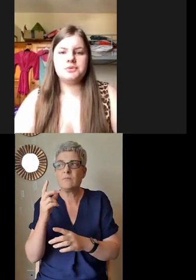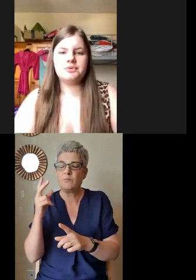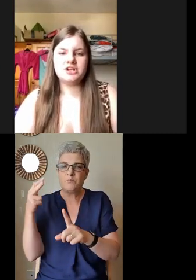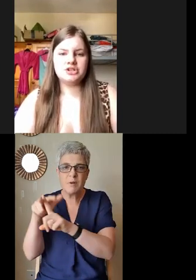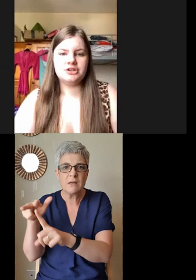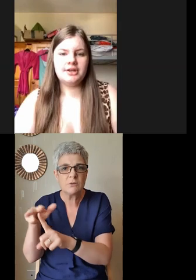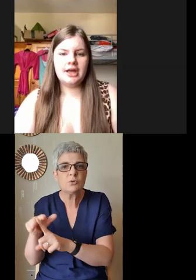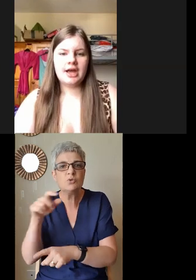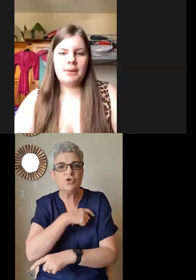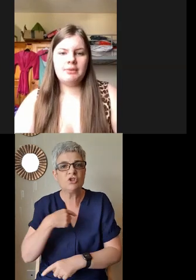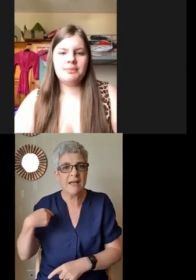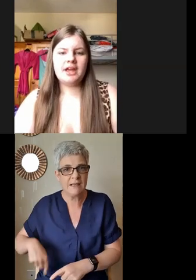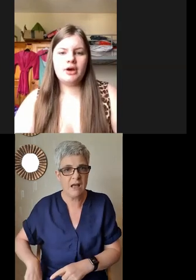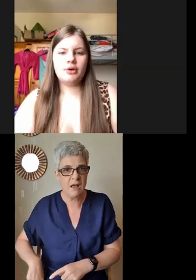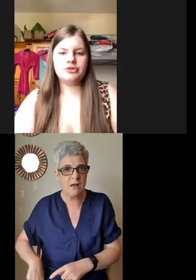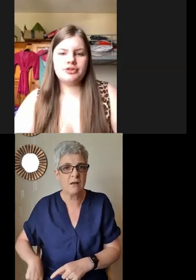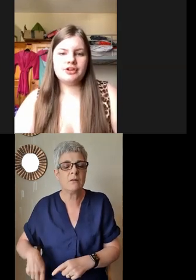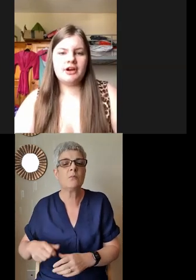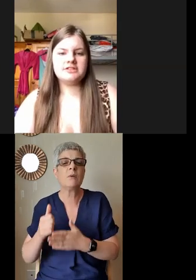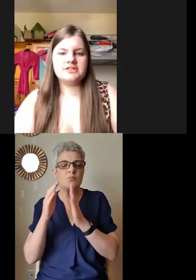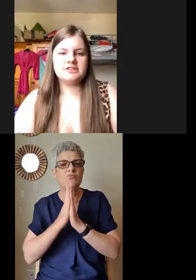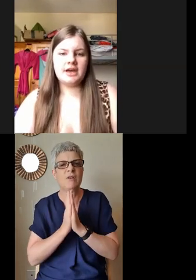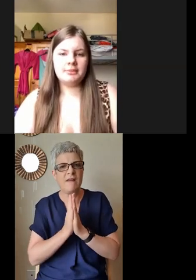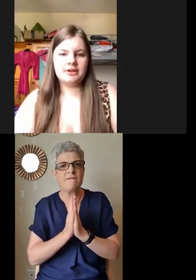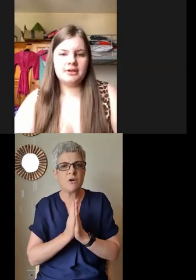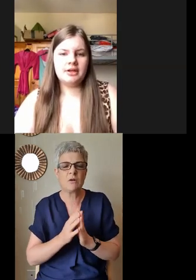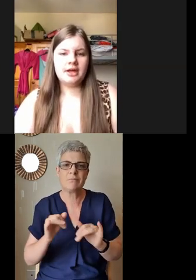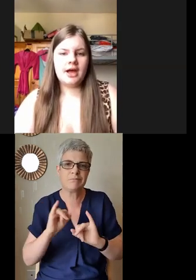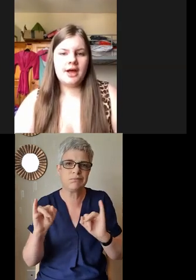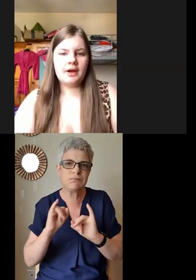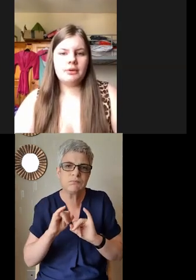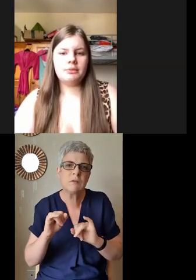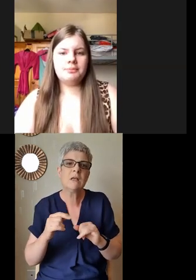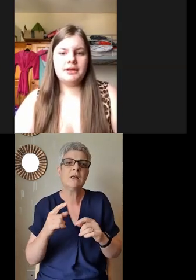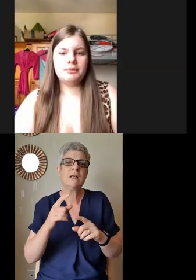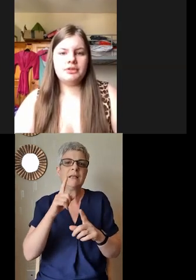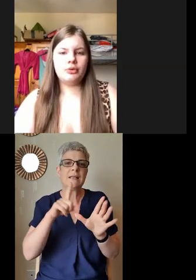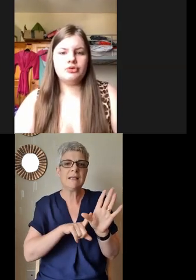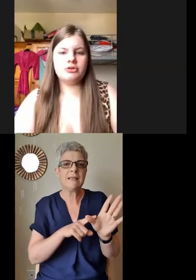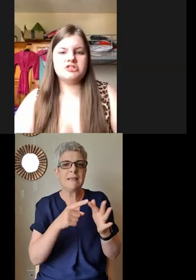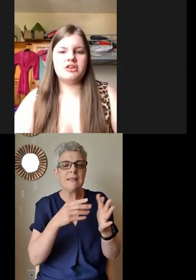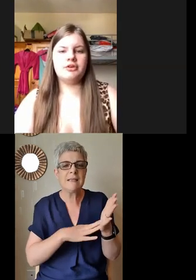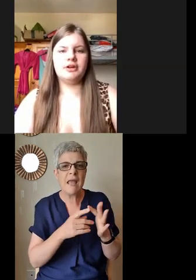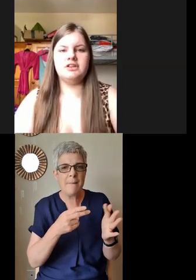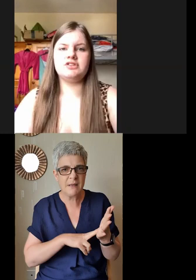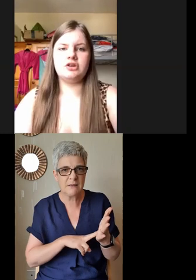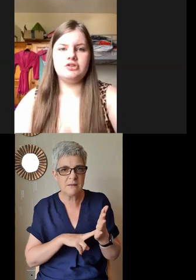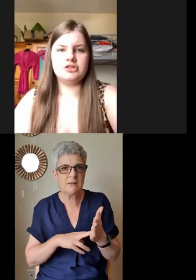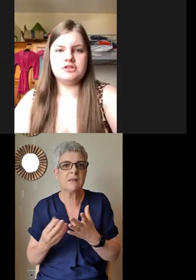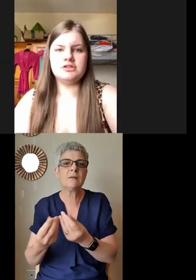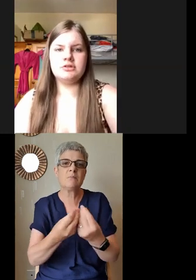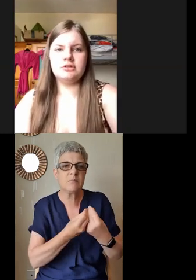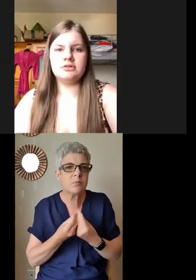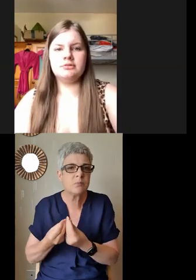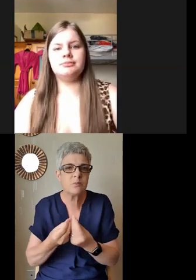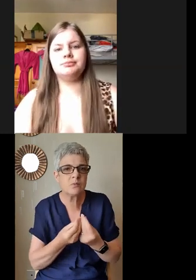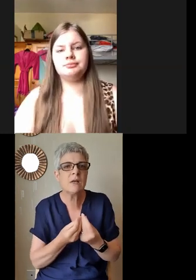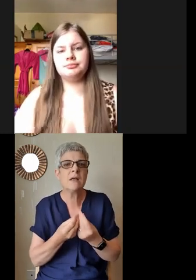against the oppression, and we pray also for the crisis in Yemen, and that we would be with those who are suffering in these countries.